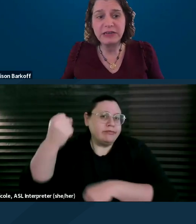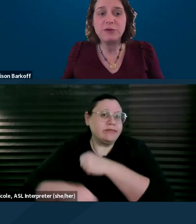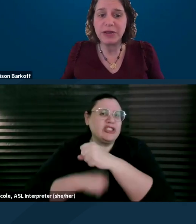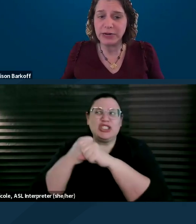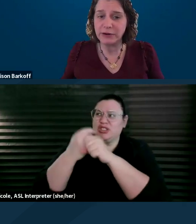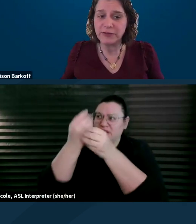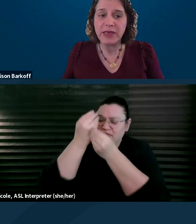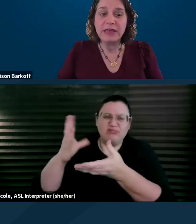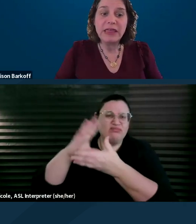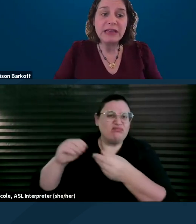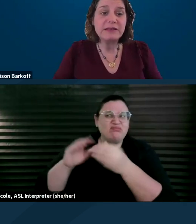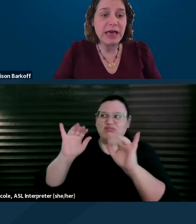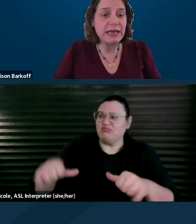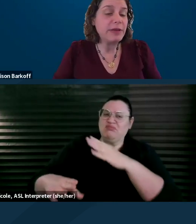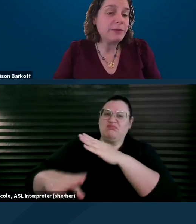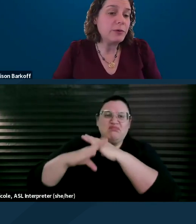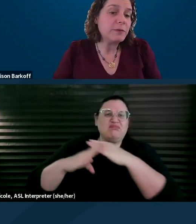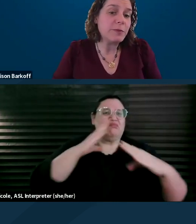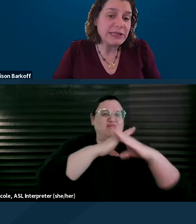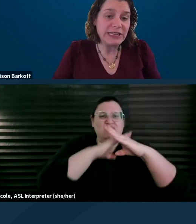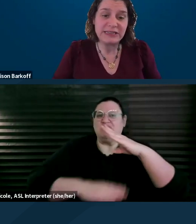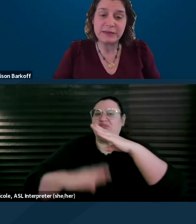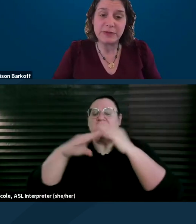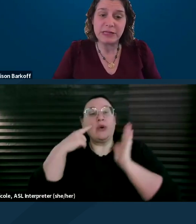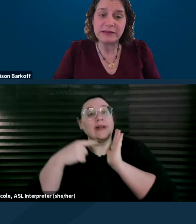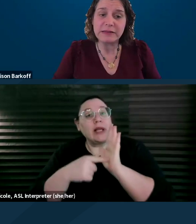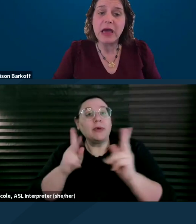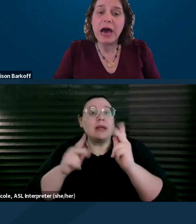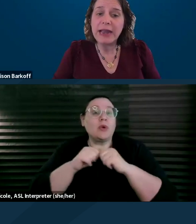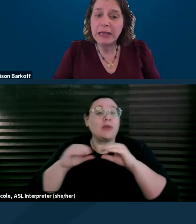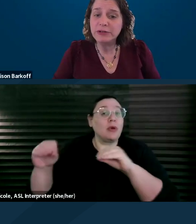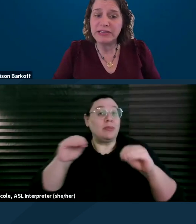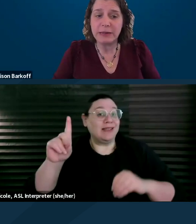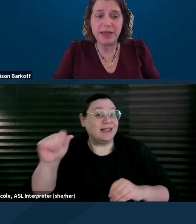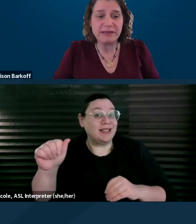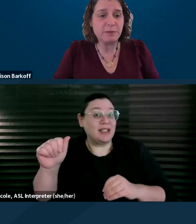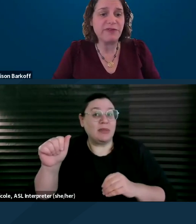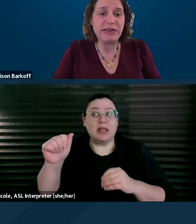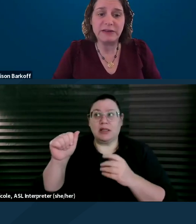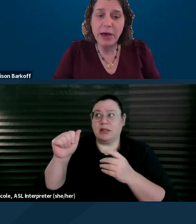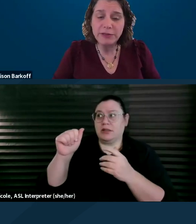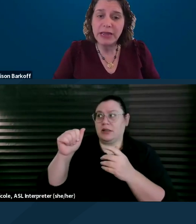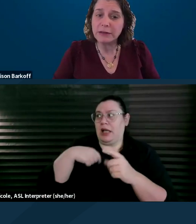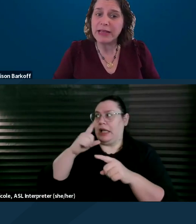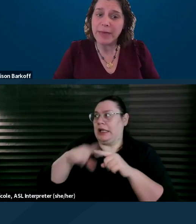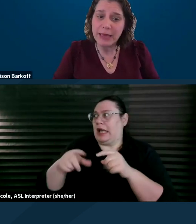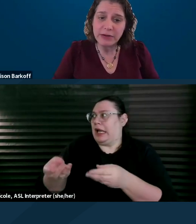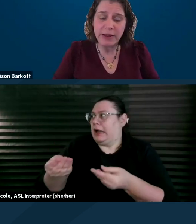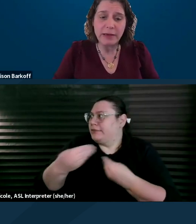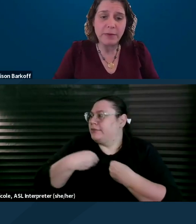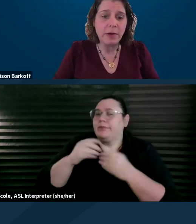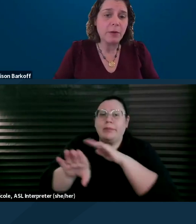the continued barriers. Things like people with mobility disabilities, unable to get basic preventative health care